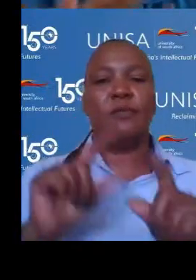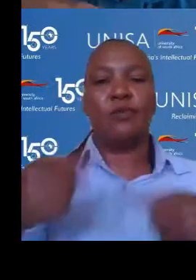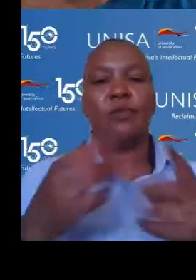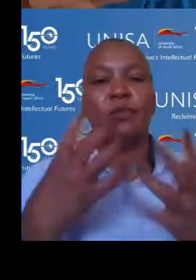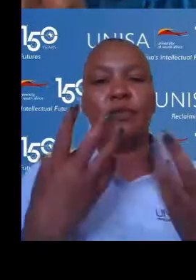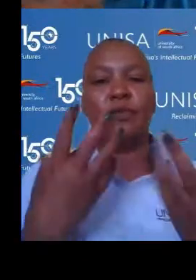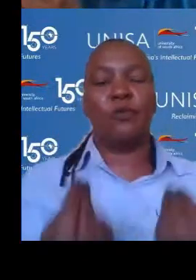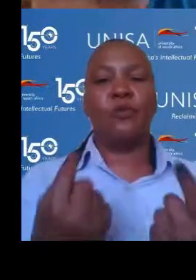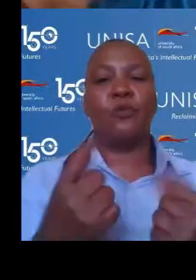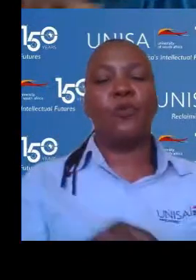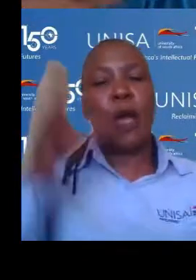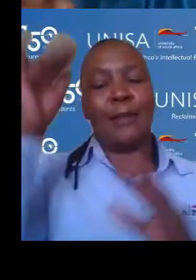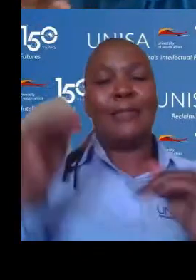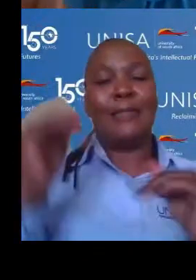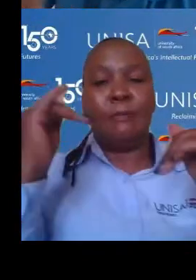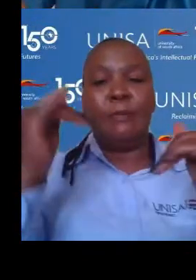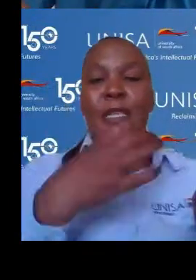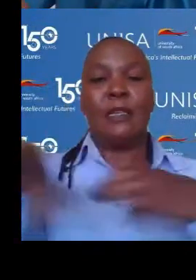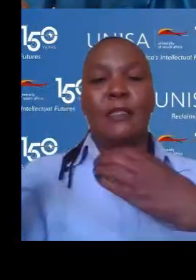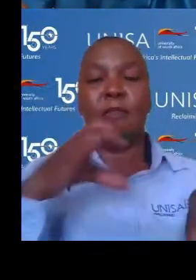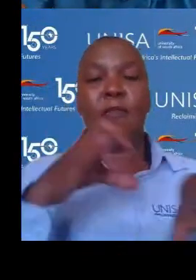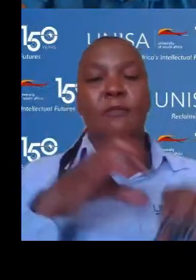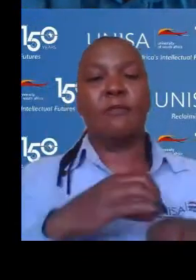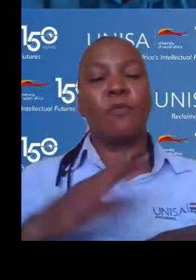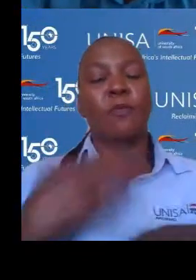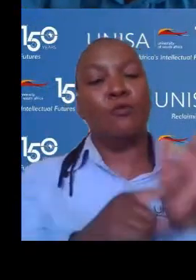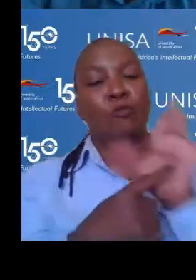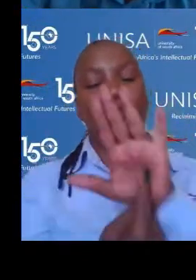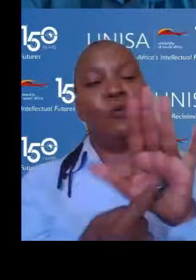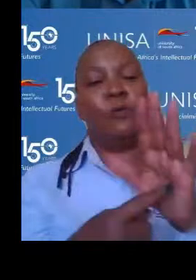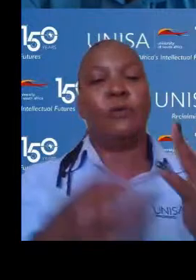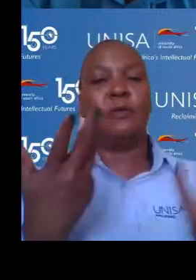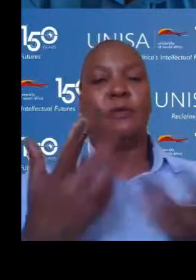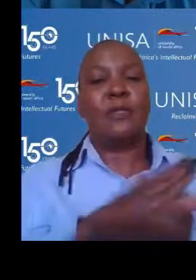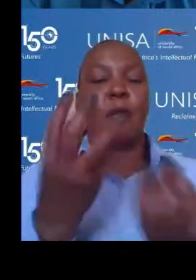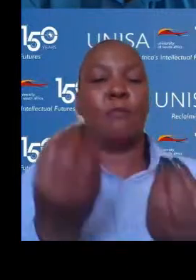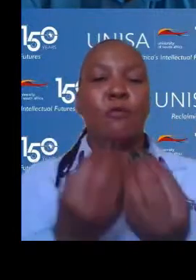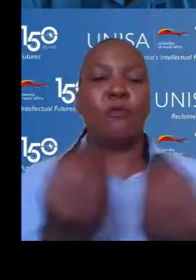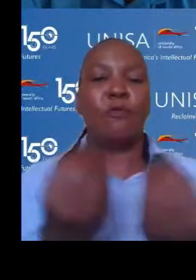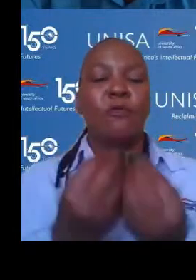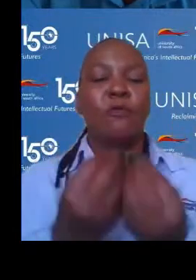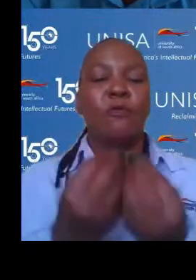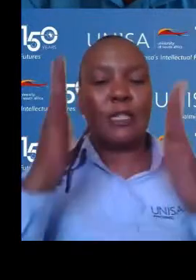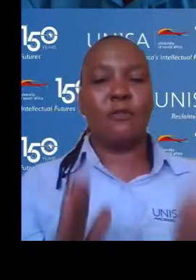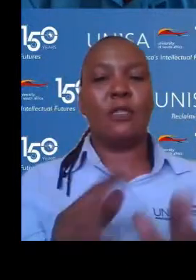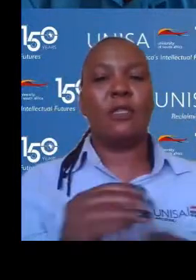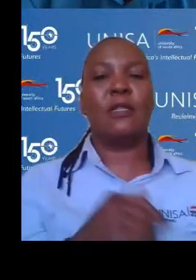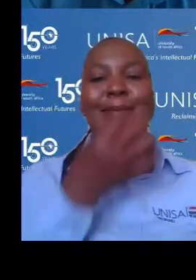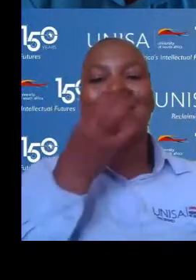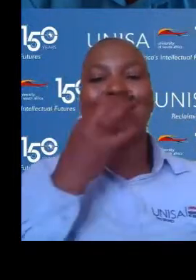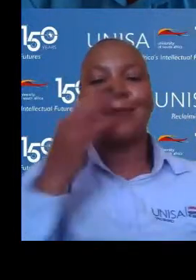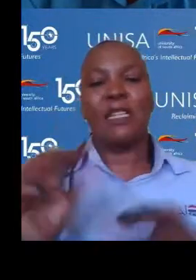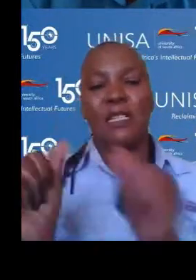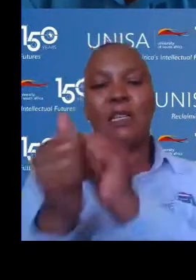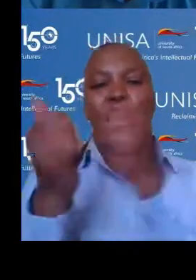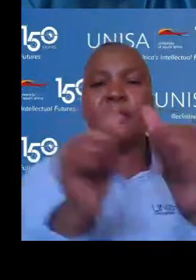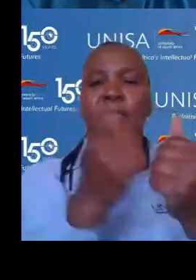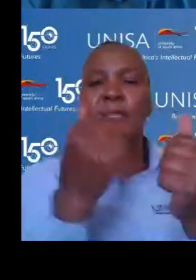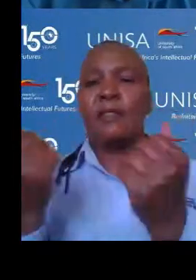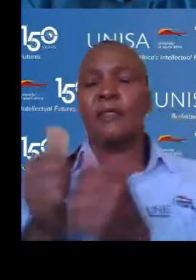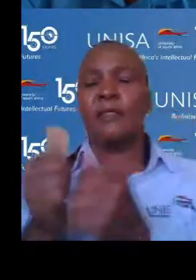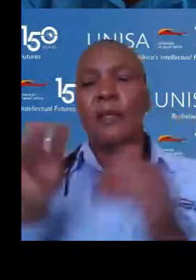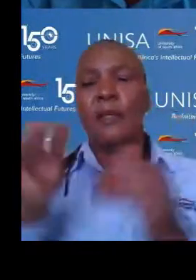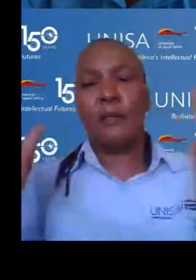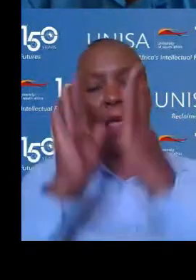So I just wanted to just show what some of the students were indicating were challenges that they were facing, so that you